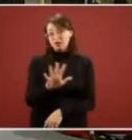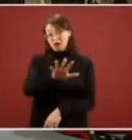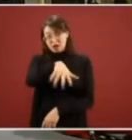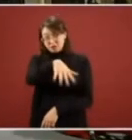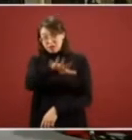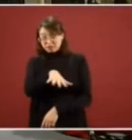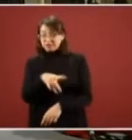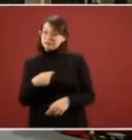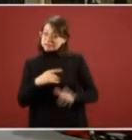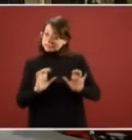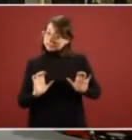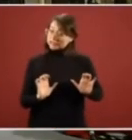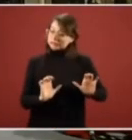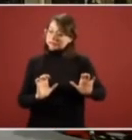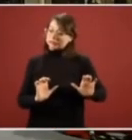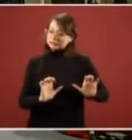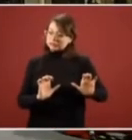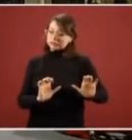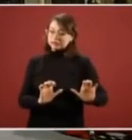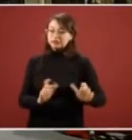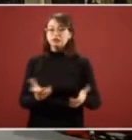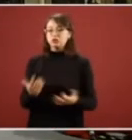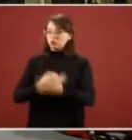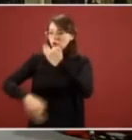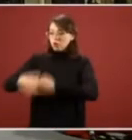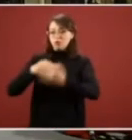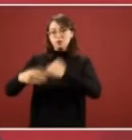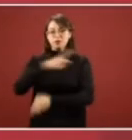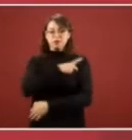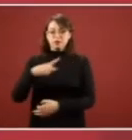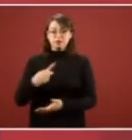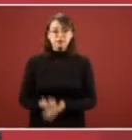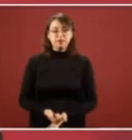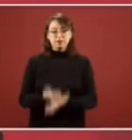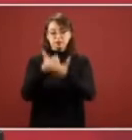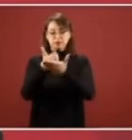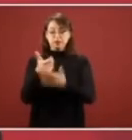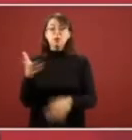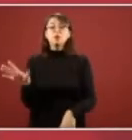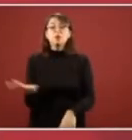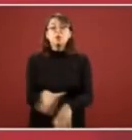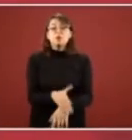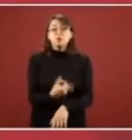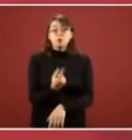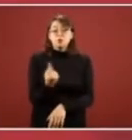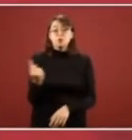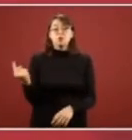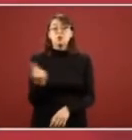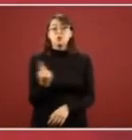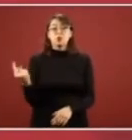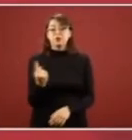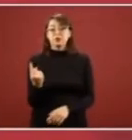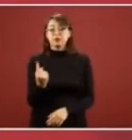elephant. Todos. All of us. Porque